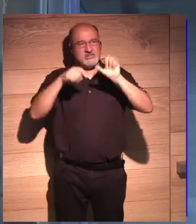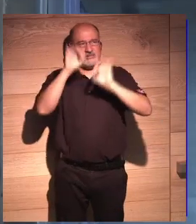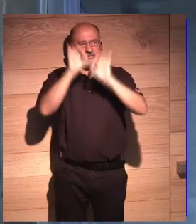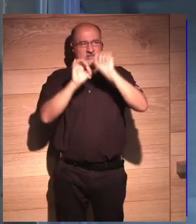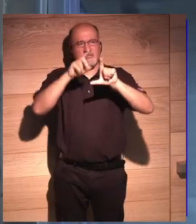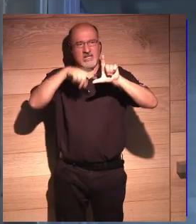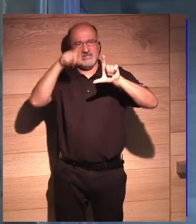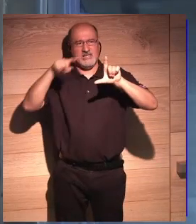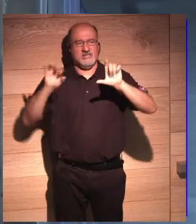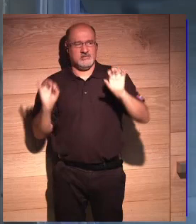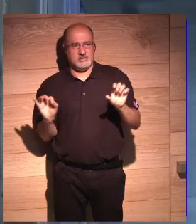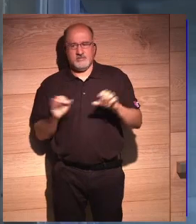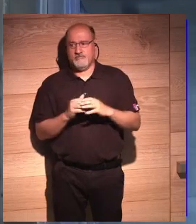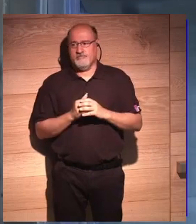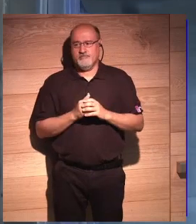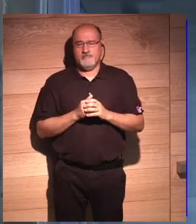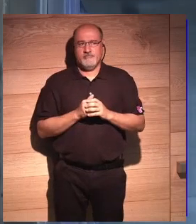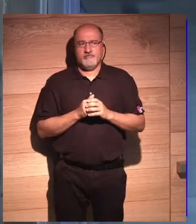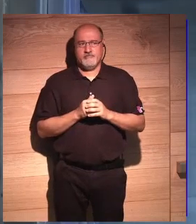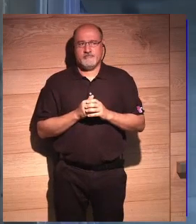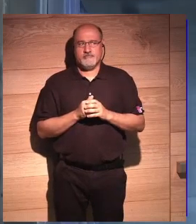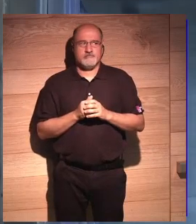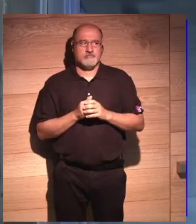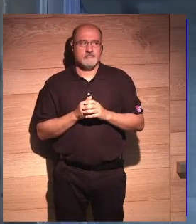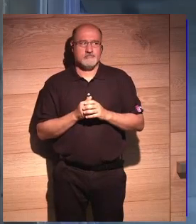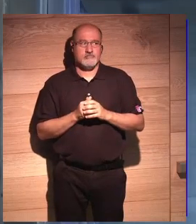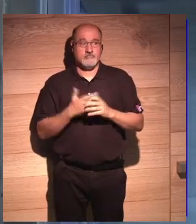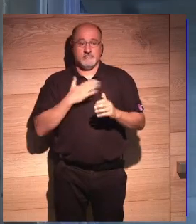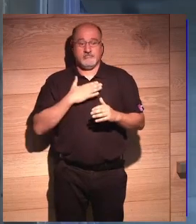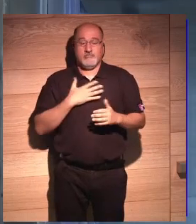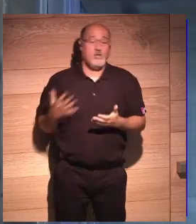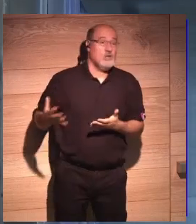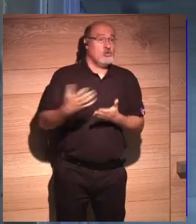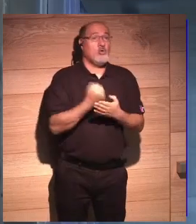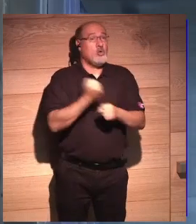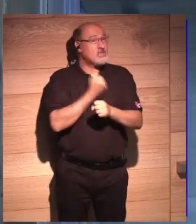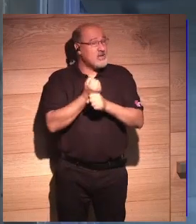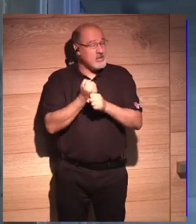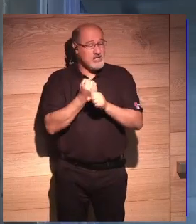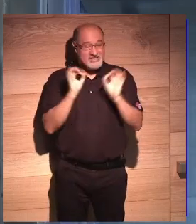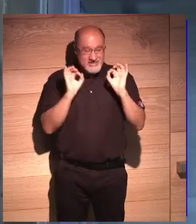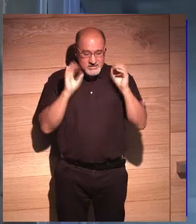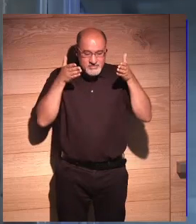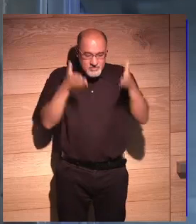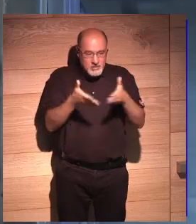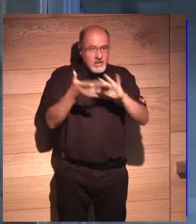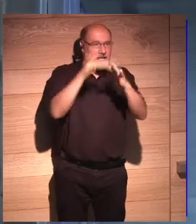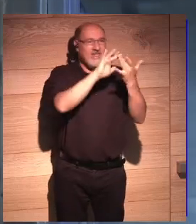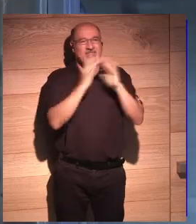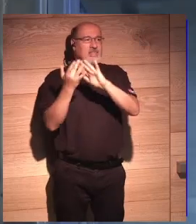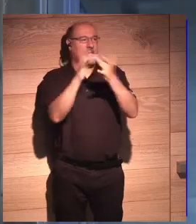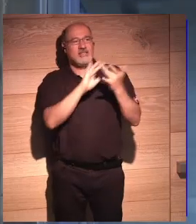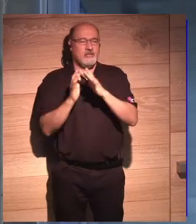In answer, like, all of our work is interactive in that way. It's just